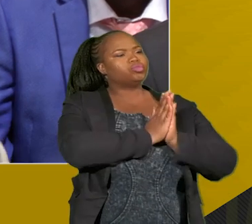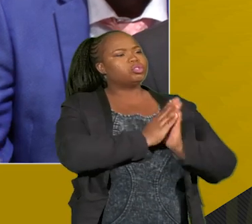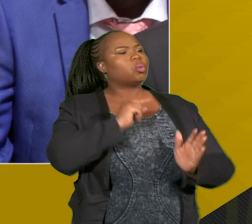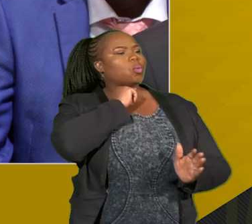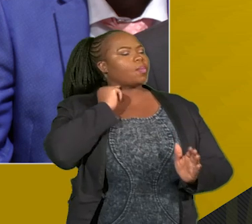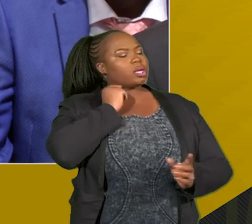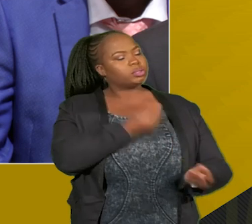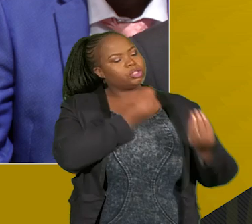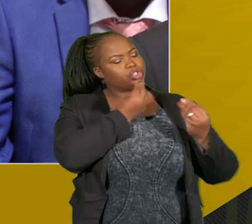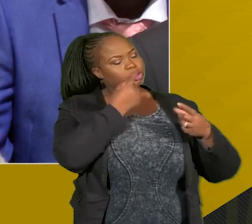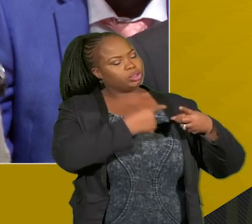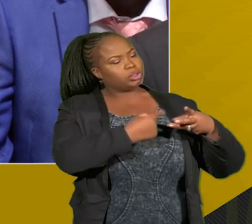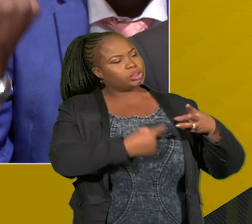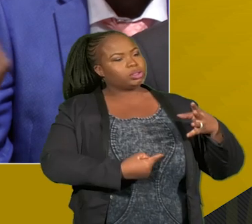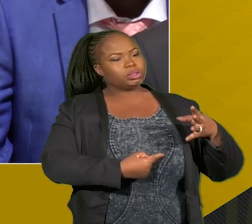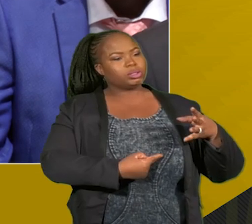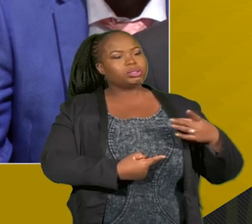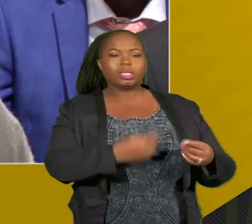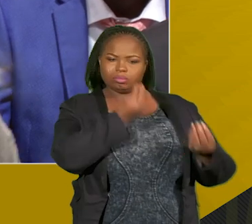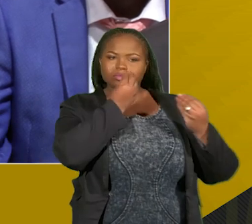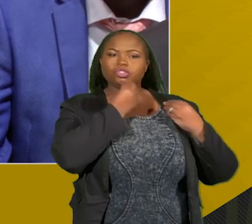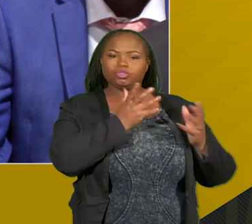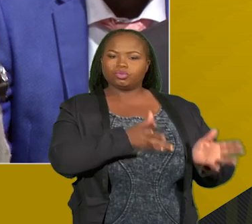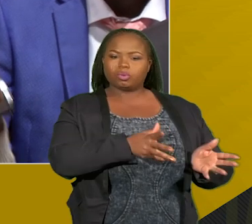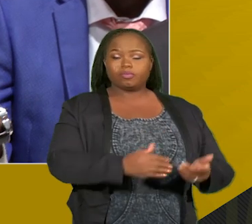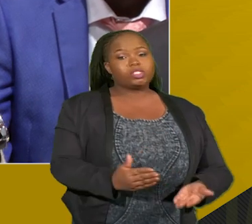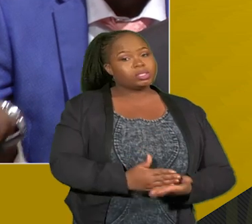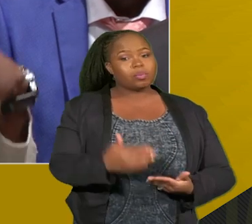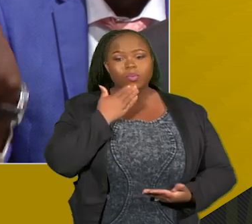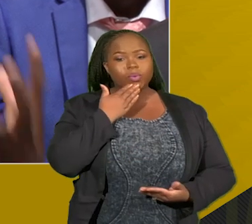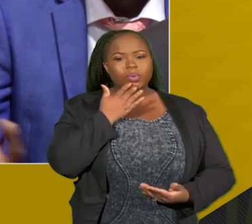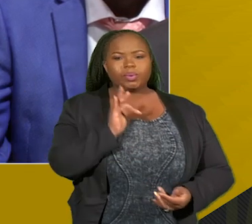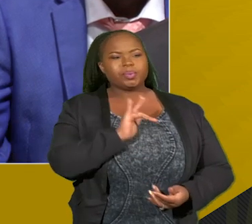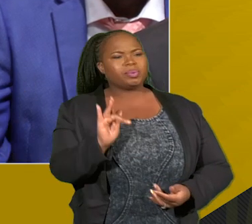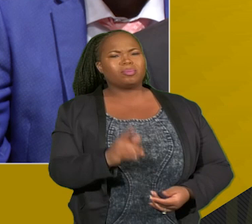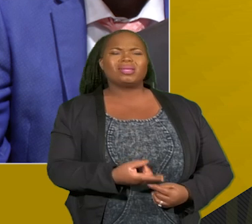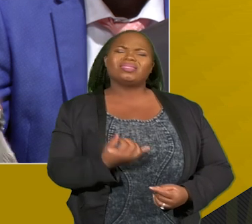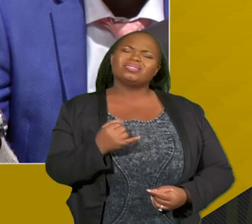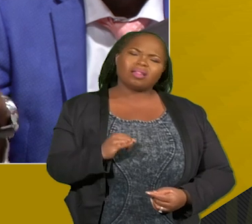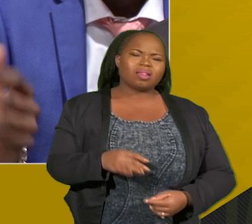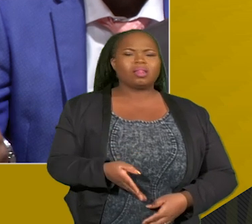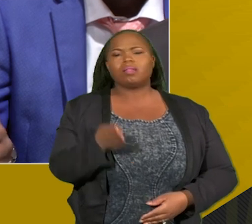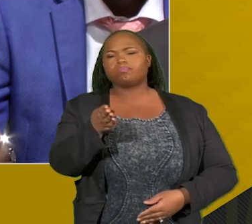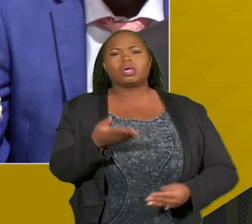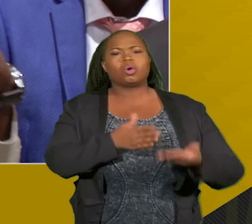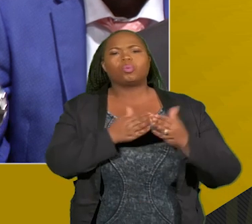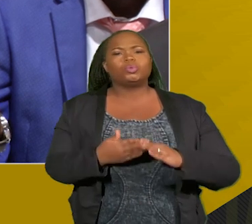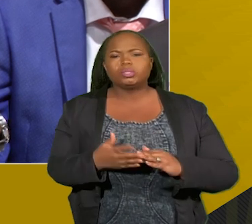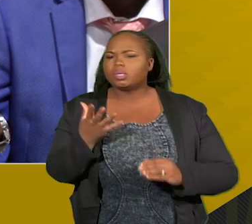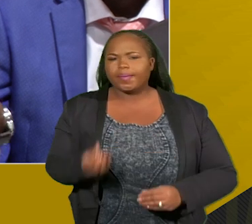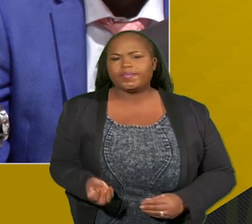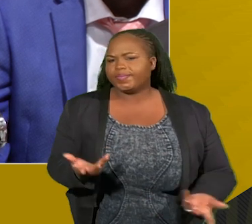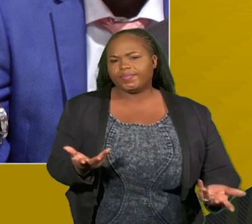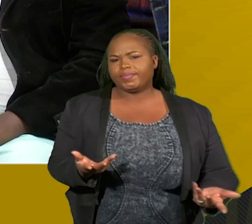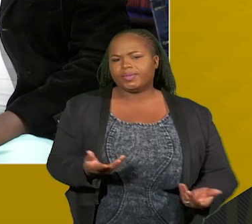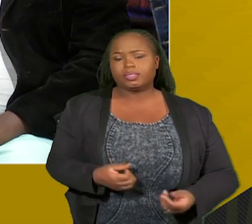azikhulume, obaba basesontweni bayakhona ukuyikhuluma. And now for people who don't go to church, kukhona i-community, kukhona obaba abahlonishwayo